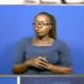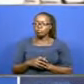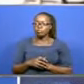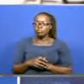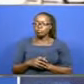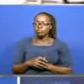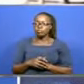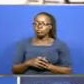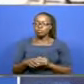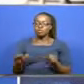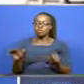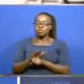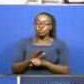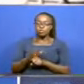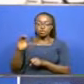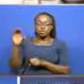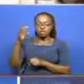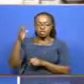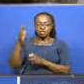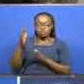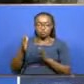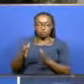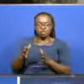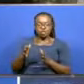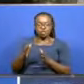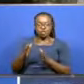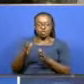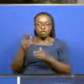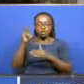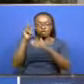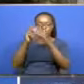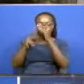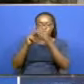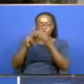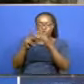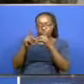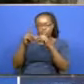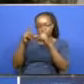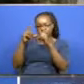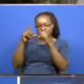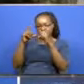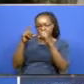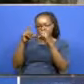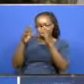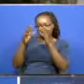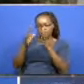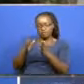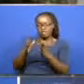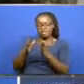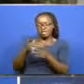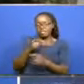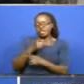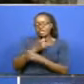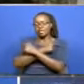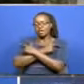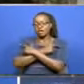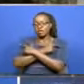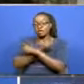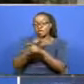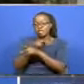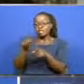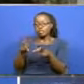Most of our clients are professional photographers, because they like the place, the location, and the